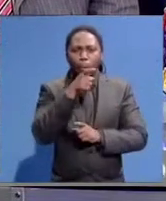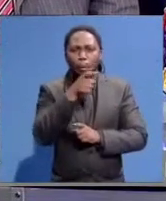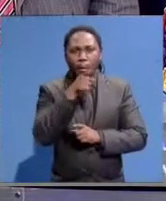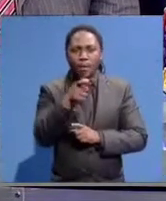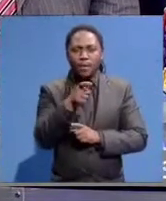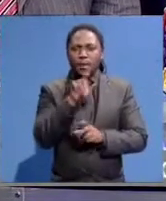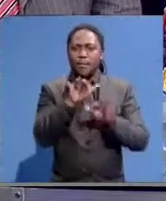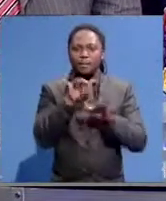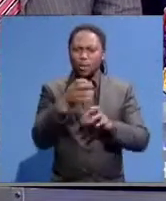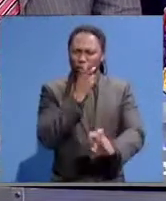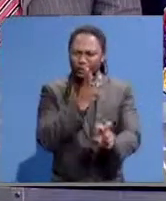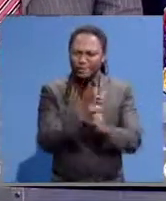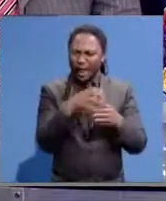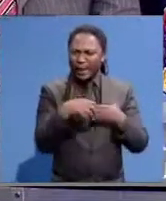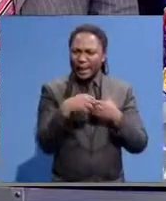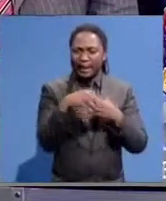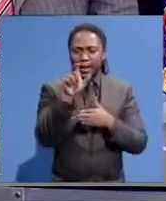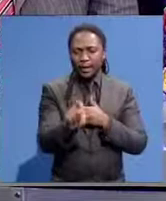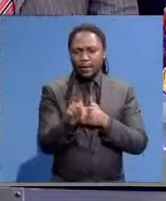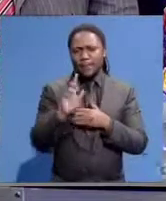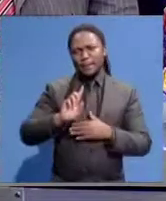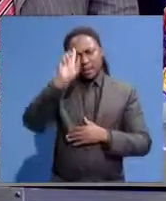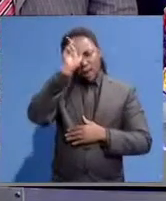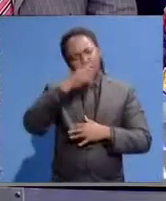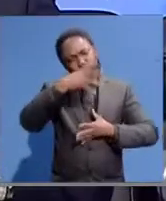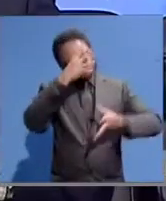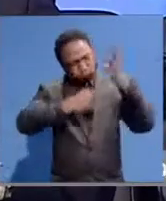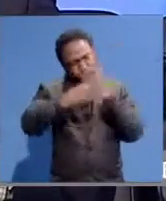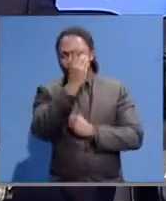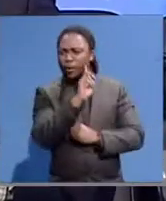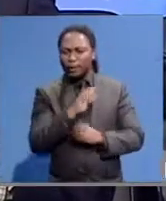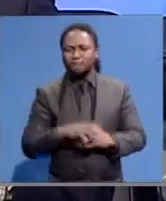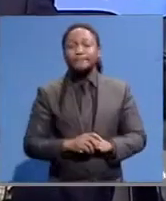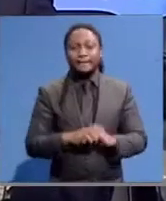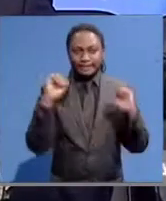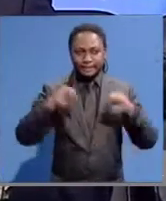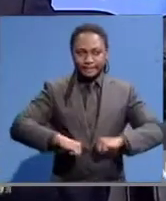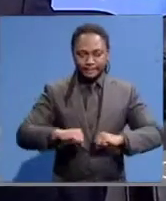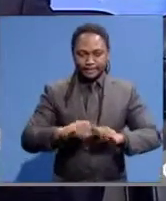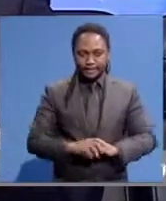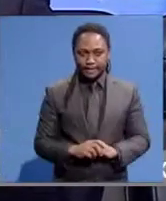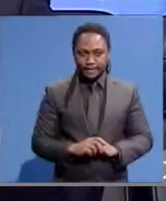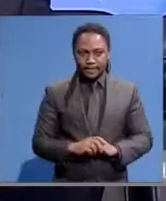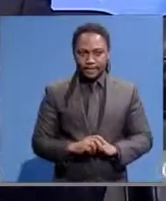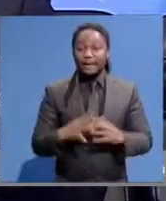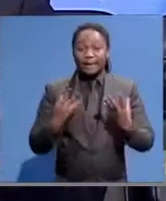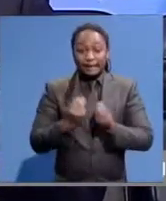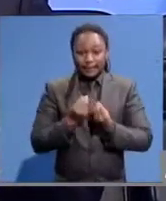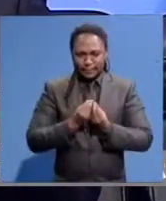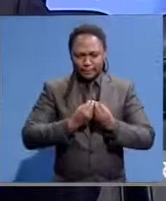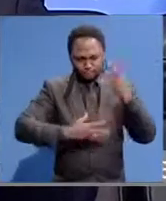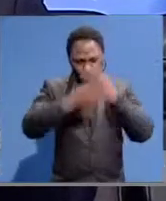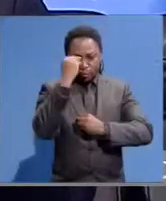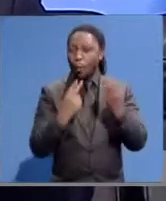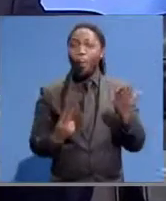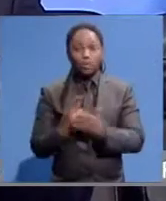leader. Have you picked up any lessons from Madiba's own life? Oh yeah, I think the things I've picked up from his life is his